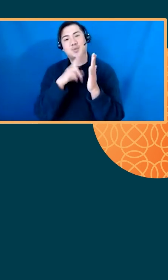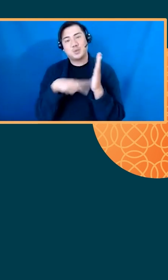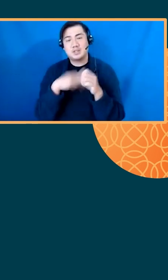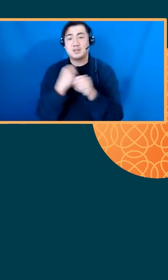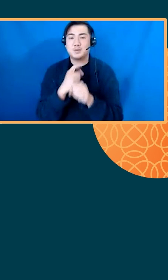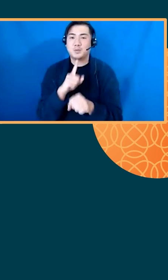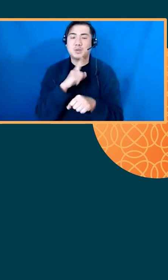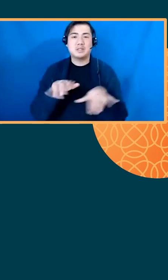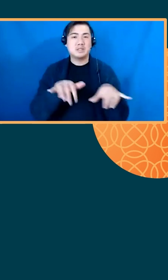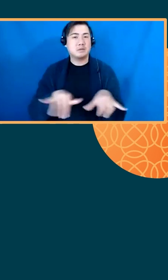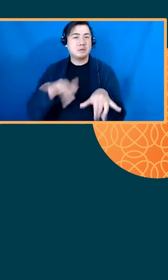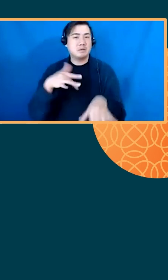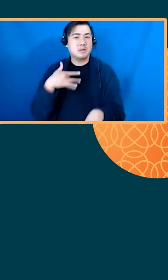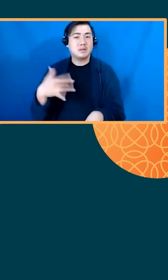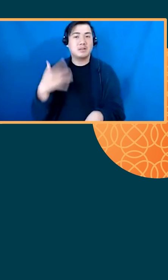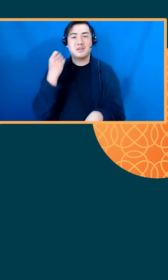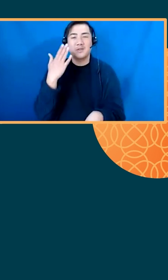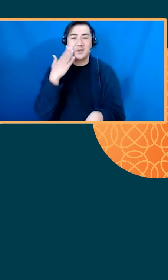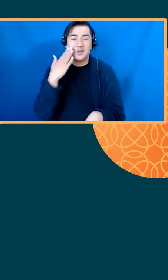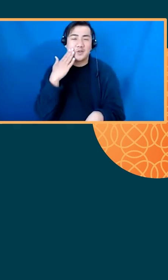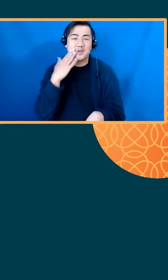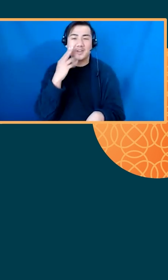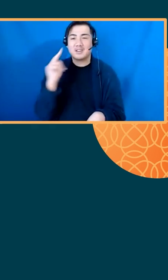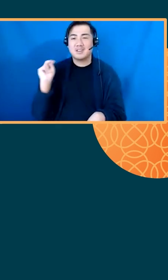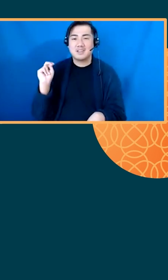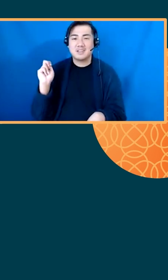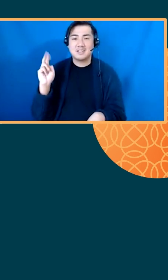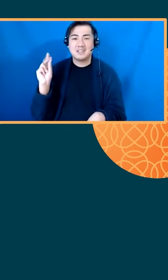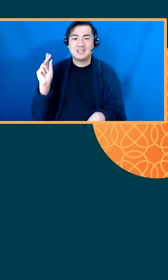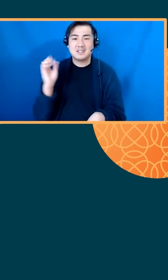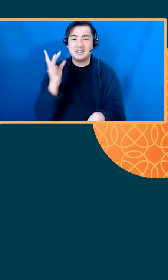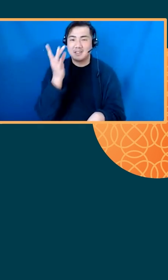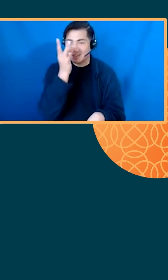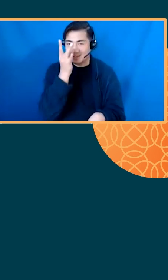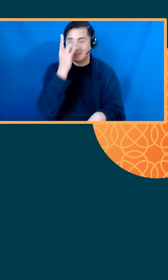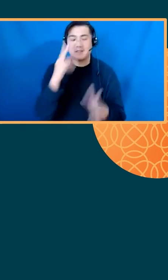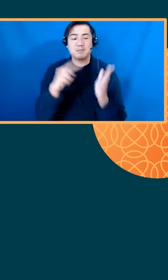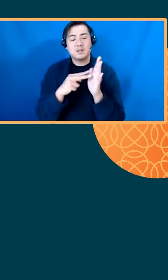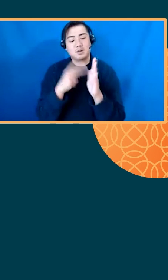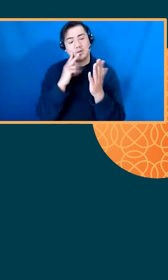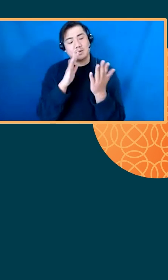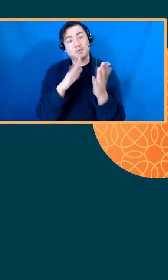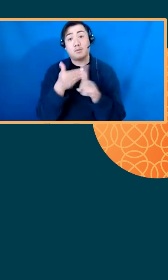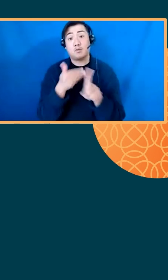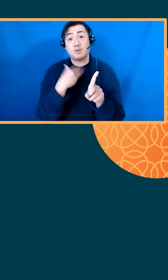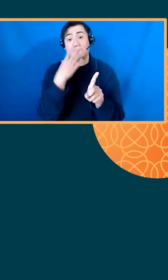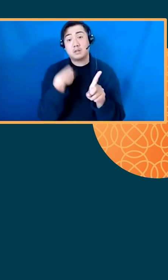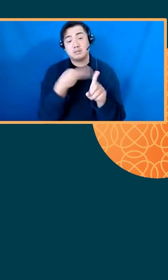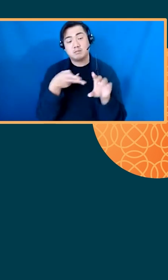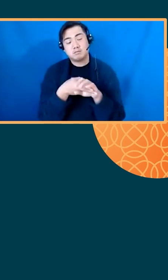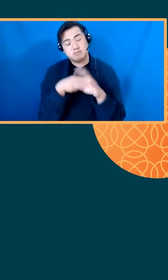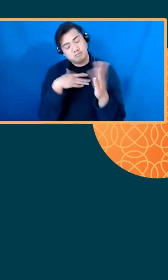trend with fellow nerds. I know you're in this call, you read hella reports when you're going to bed or when you're waking